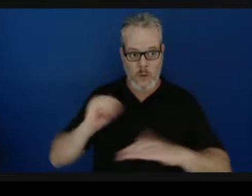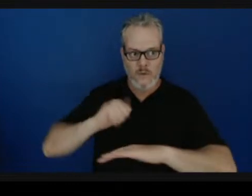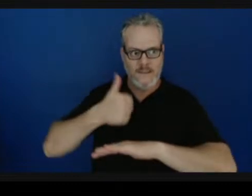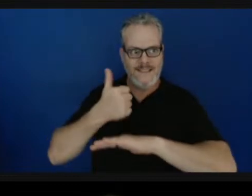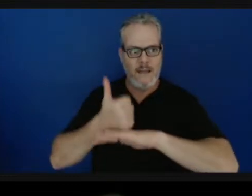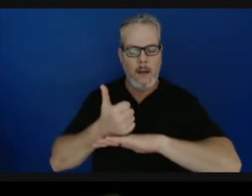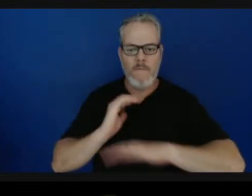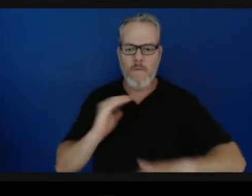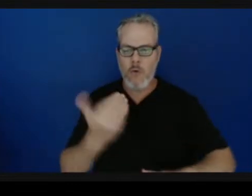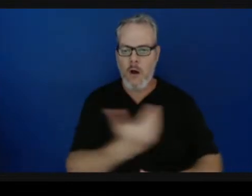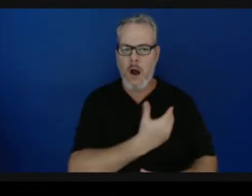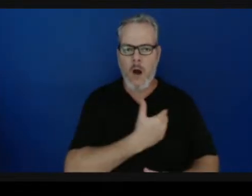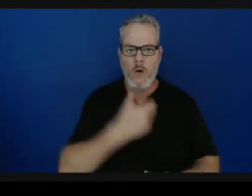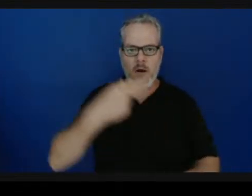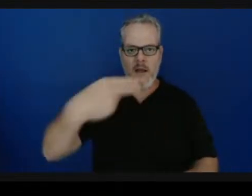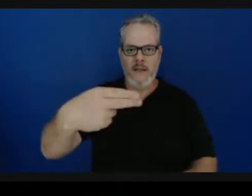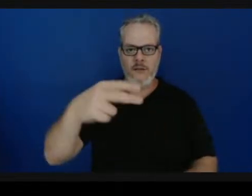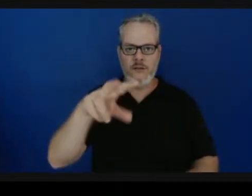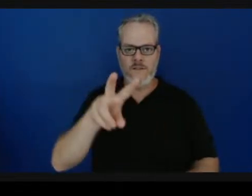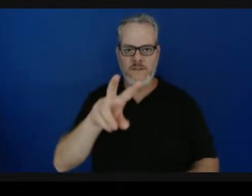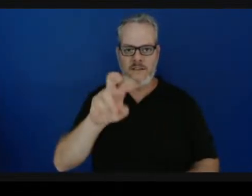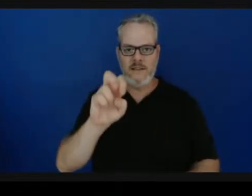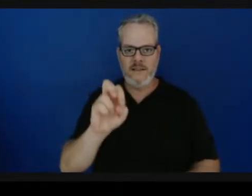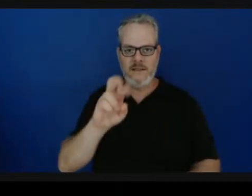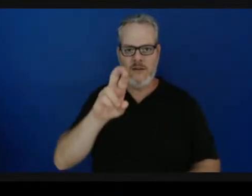our Hawaiian volcano summary.